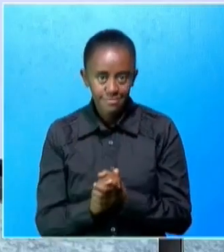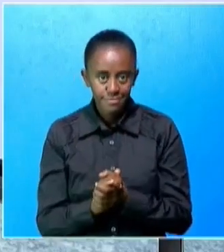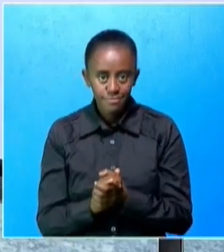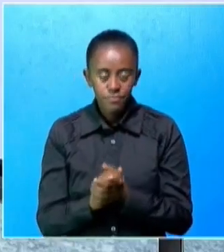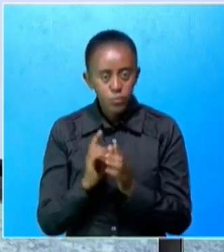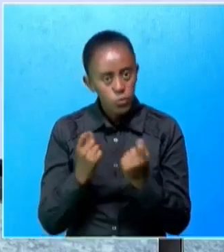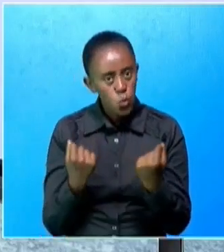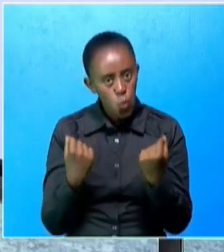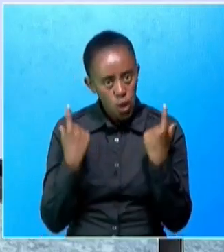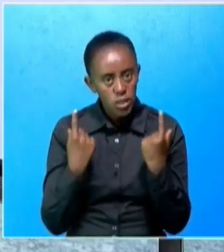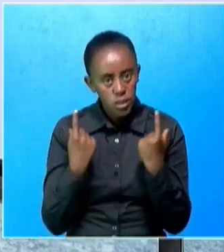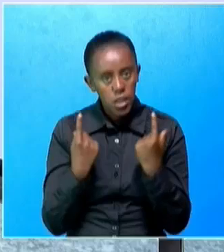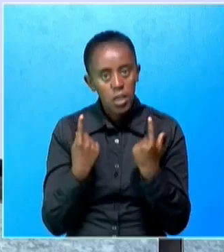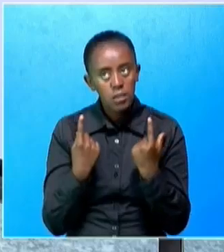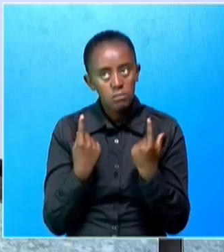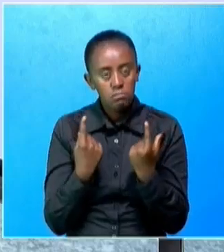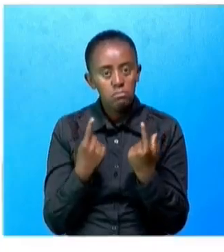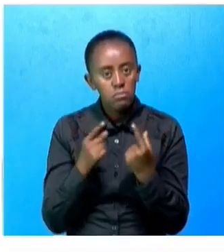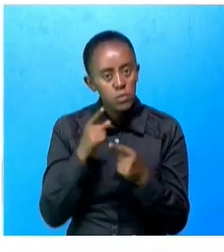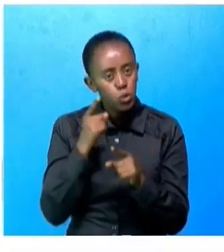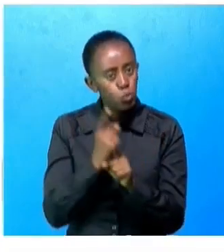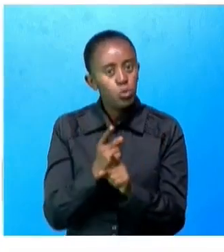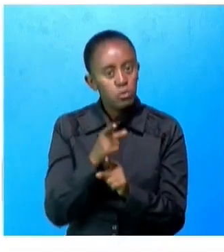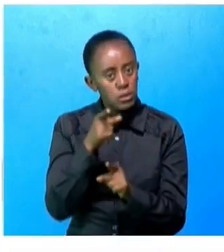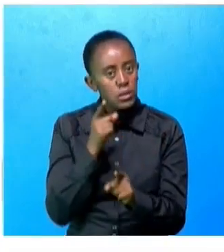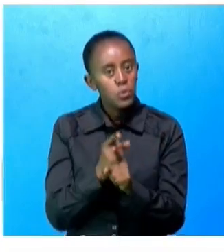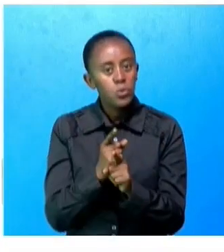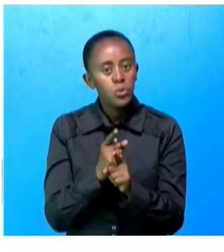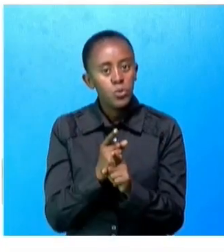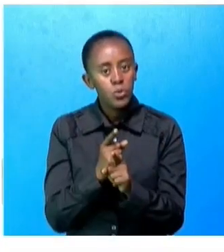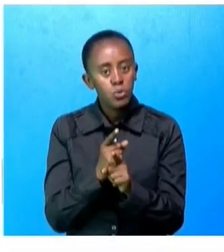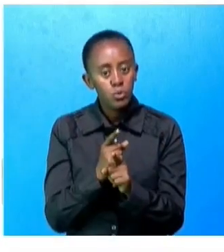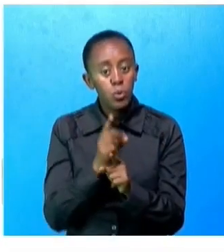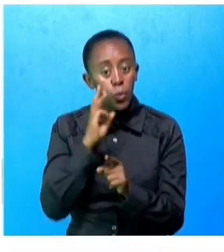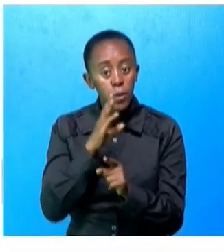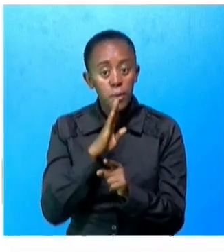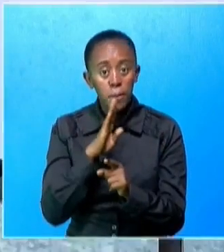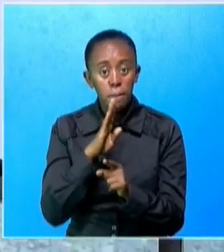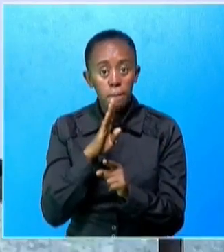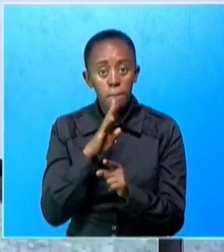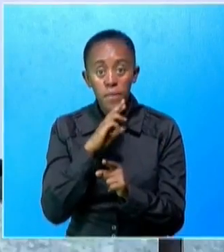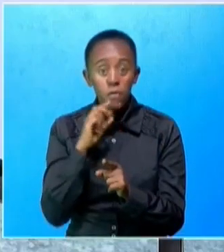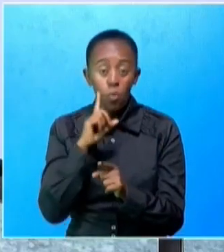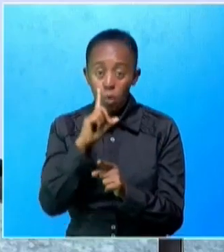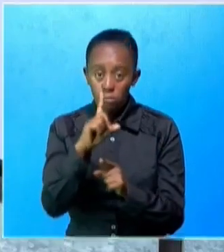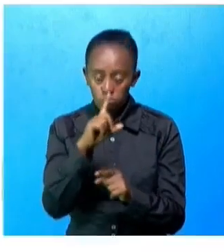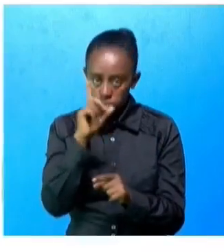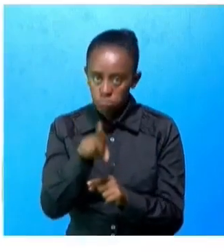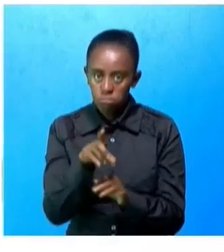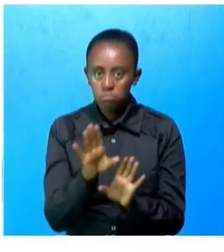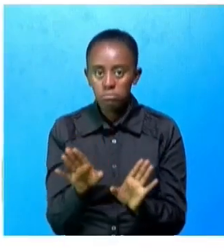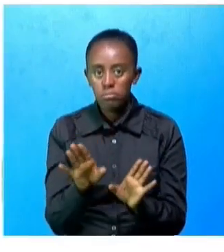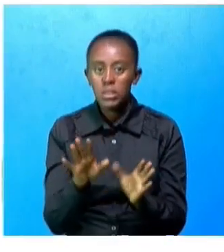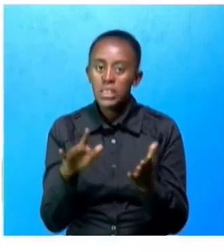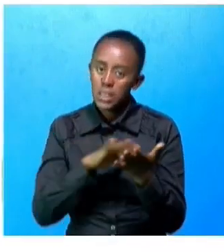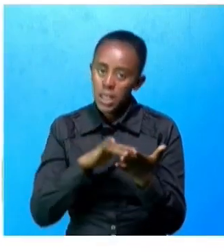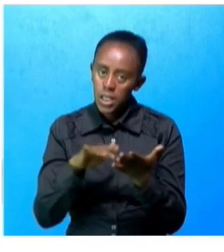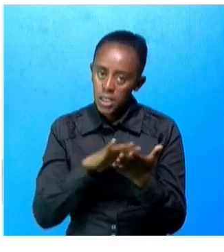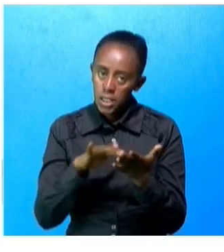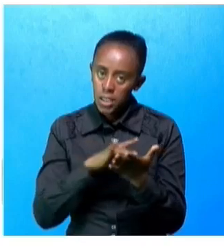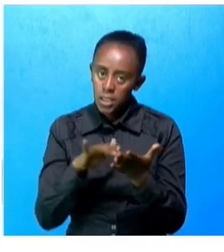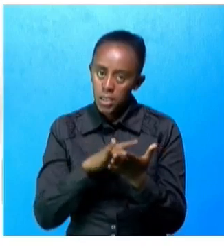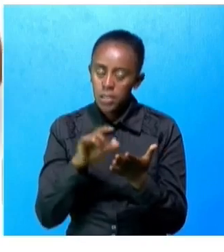here now is that be sure that will plus V1 is possible, and study that is